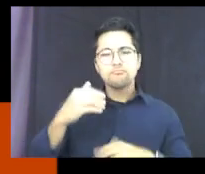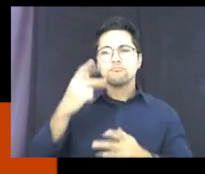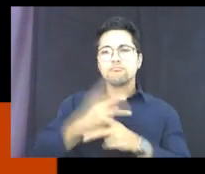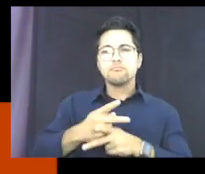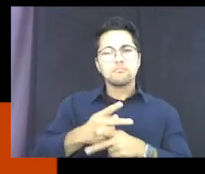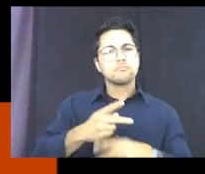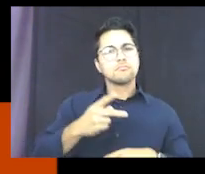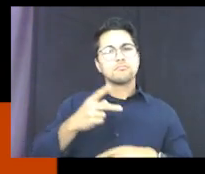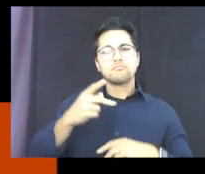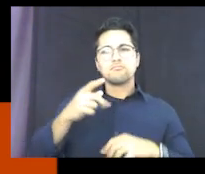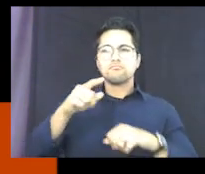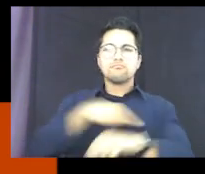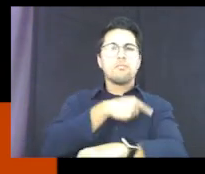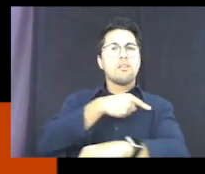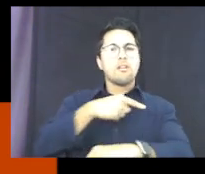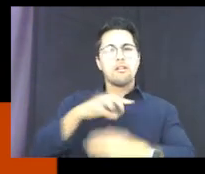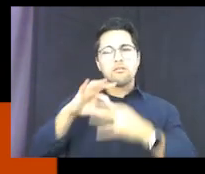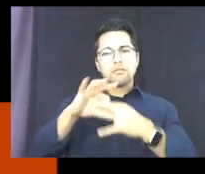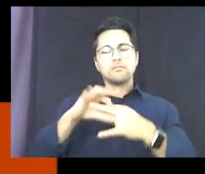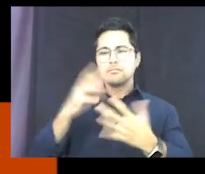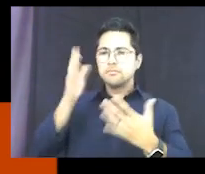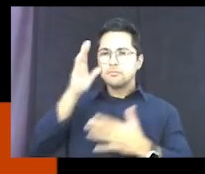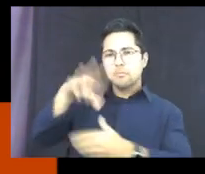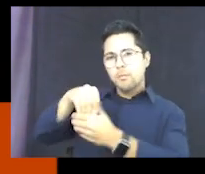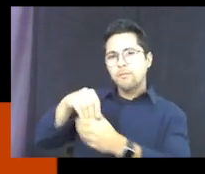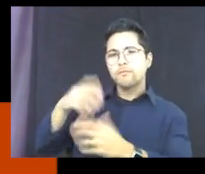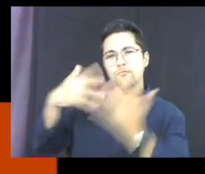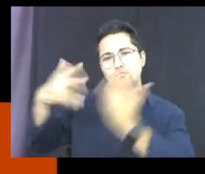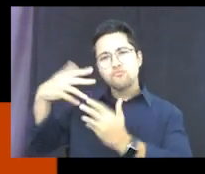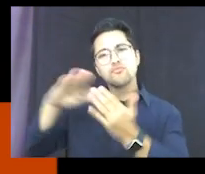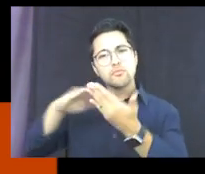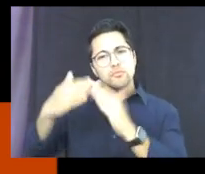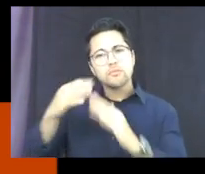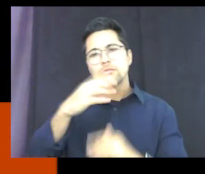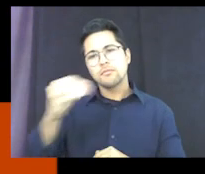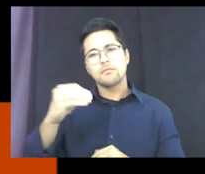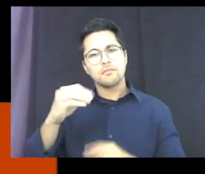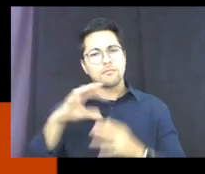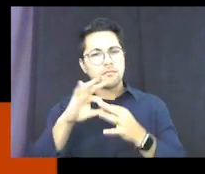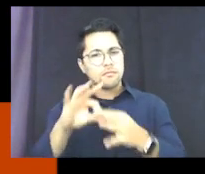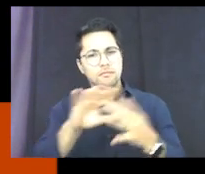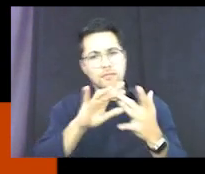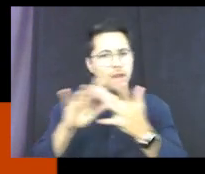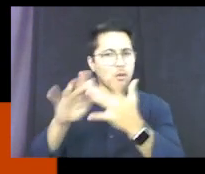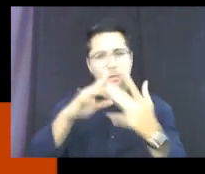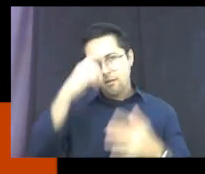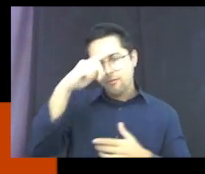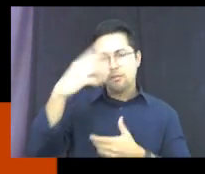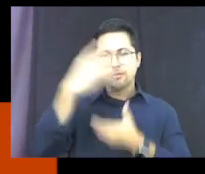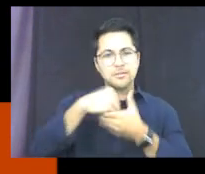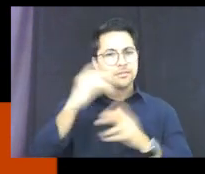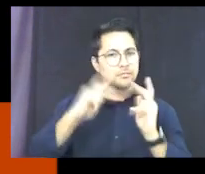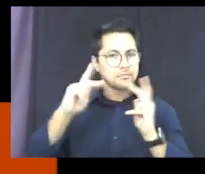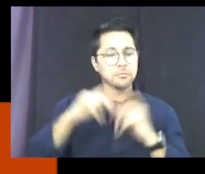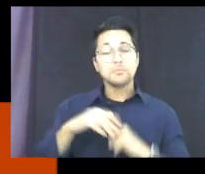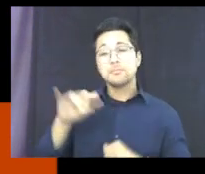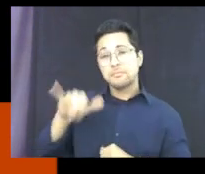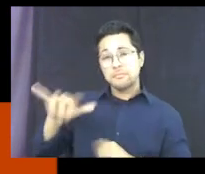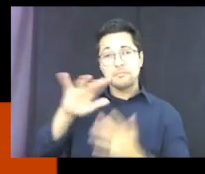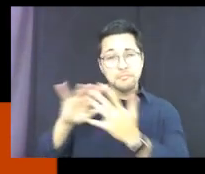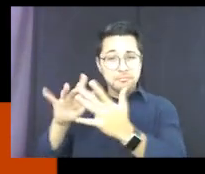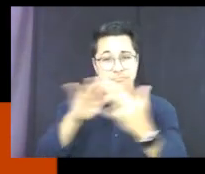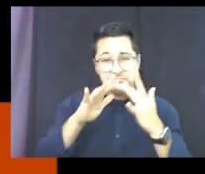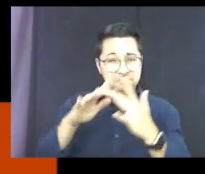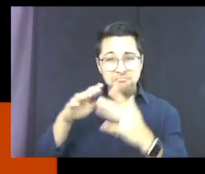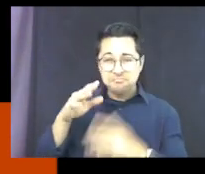and become part of a social community and support network for autistic people. These support networks have helped